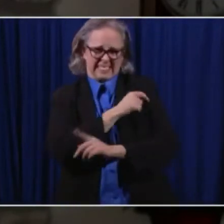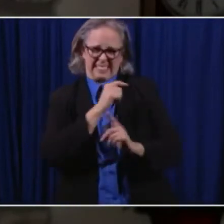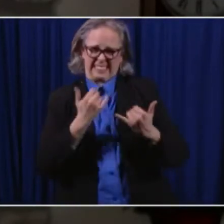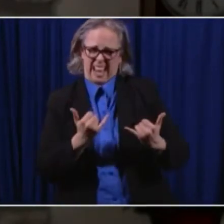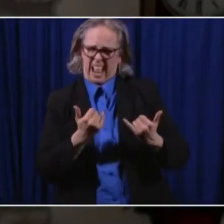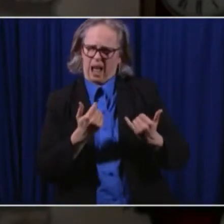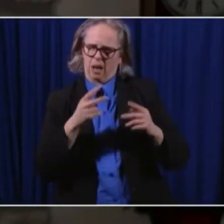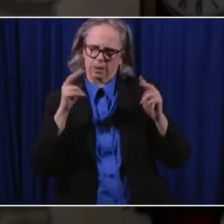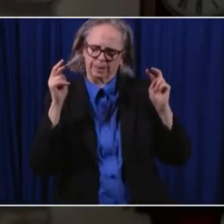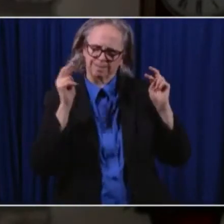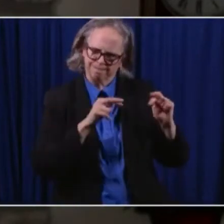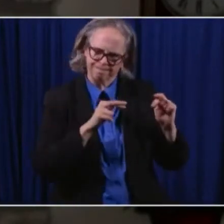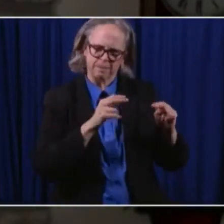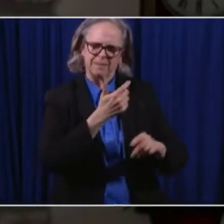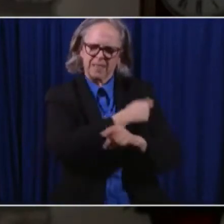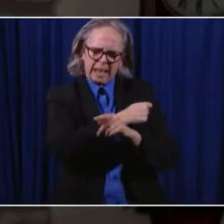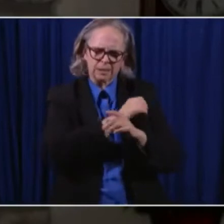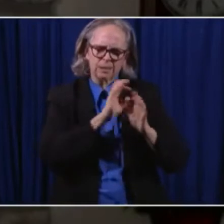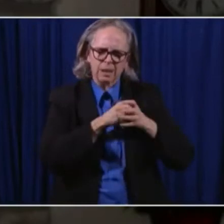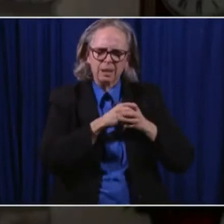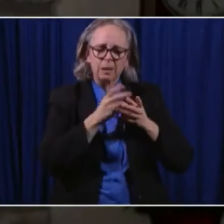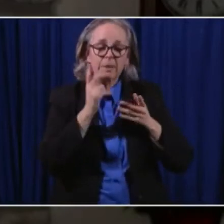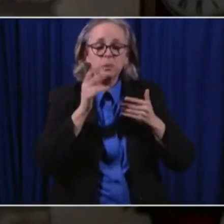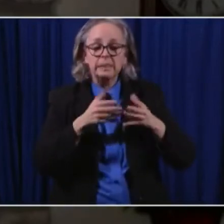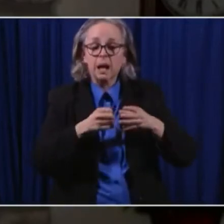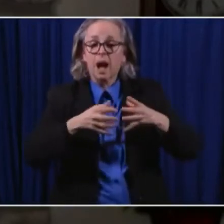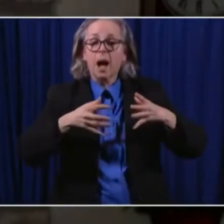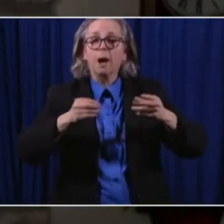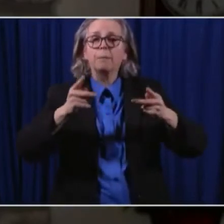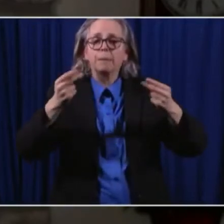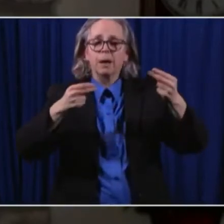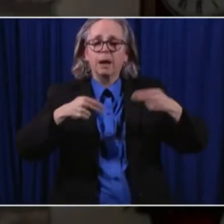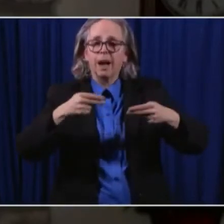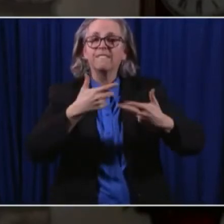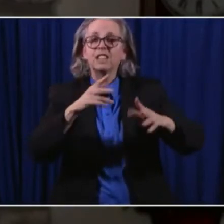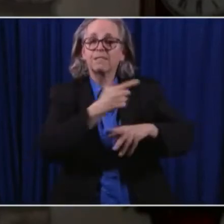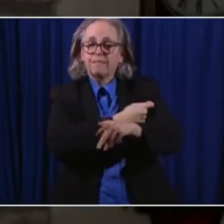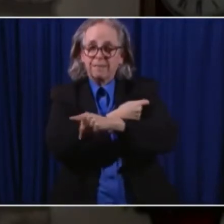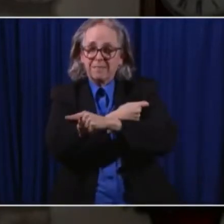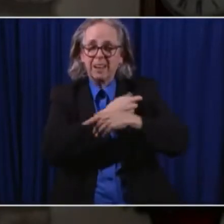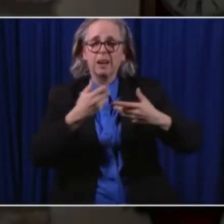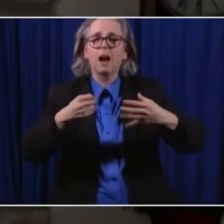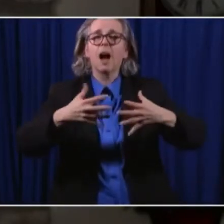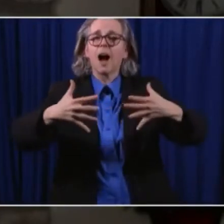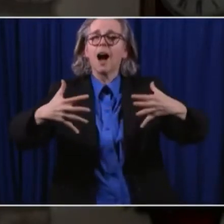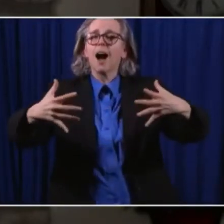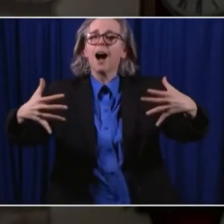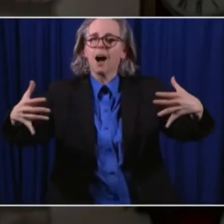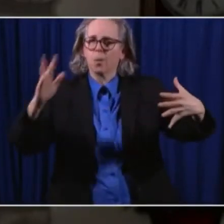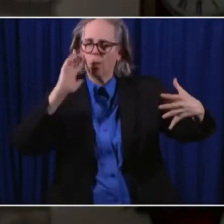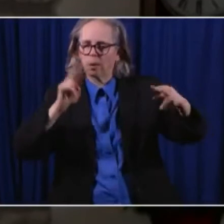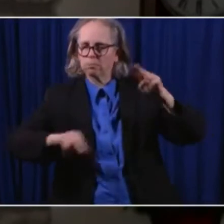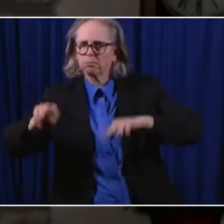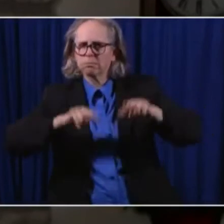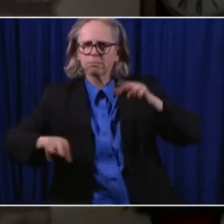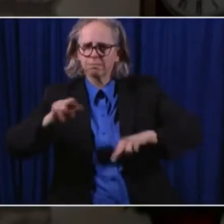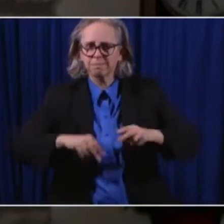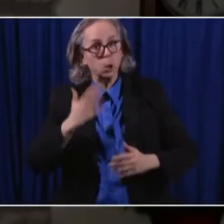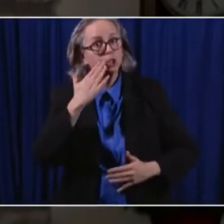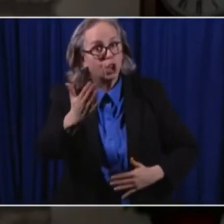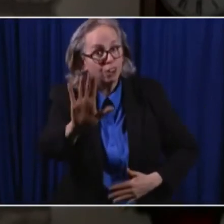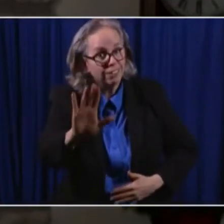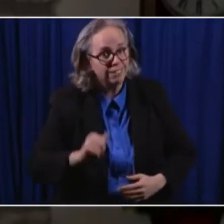course, the further on we go, more people are vaccinated. That obviously is a good thing. We also hope that, when we get out of winter and